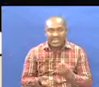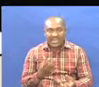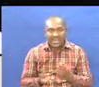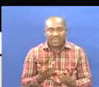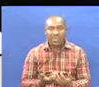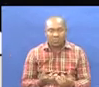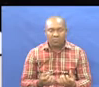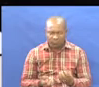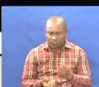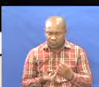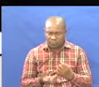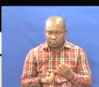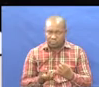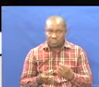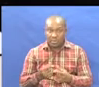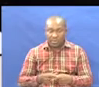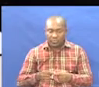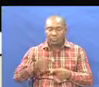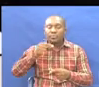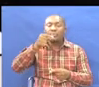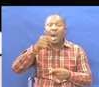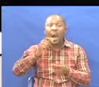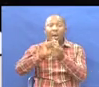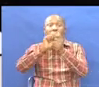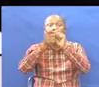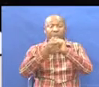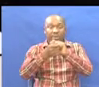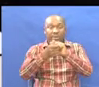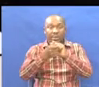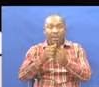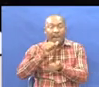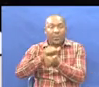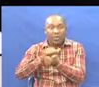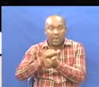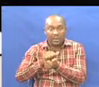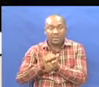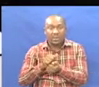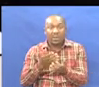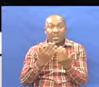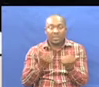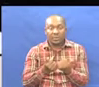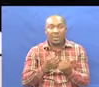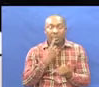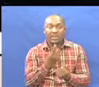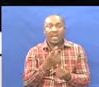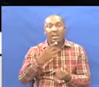this reaction will not go to complete, will not give you the product if you don't involve heat. That is why it is called